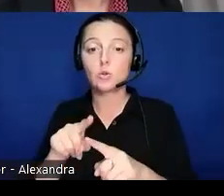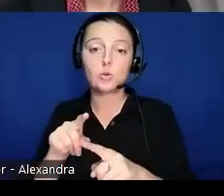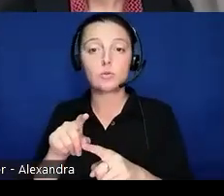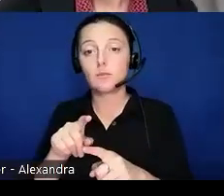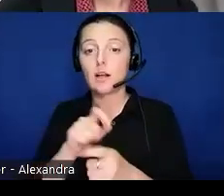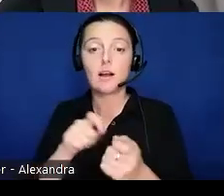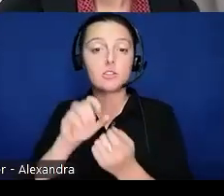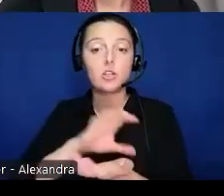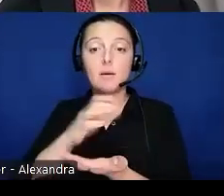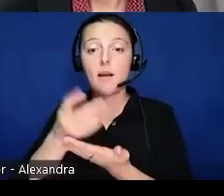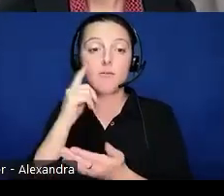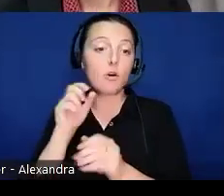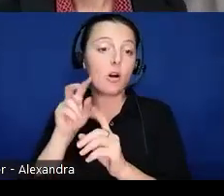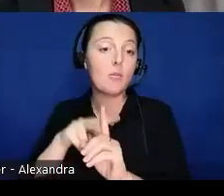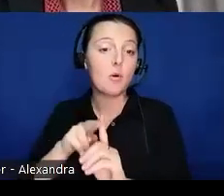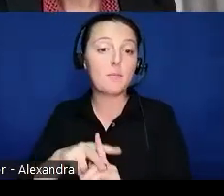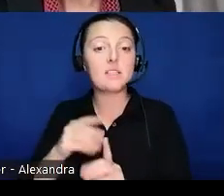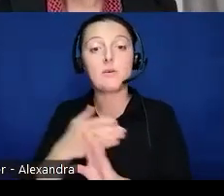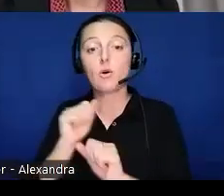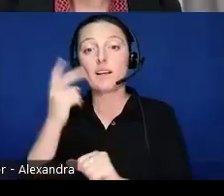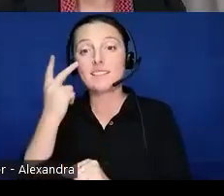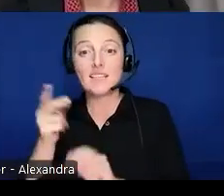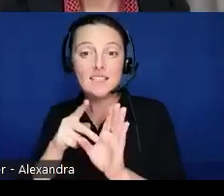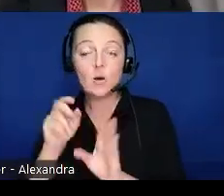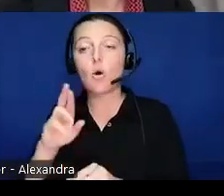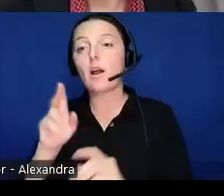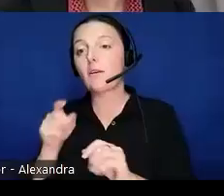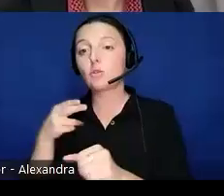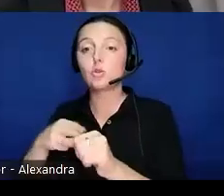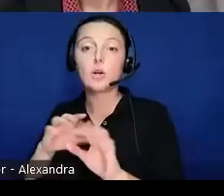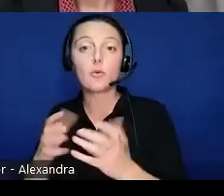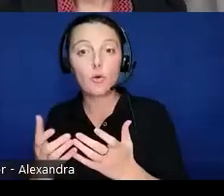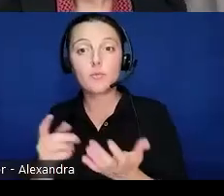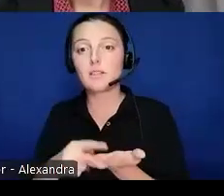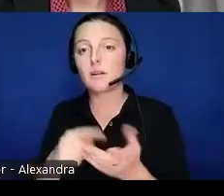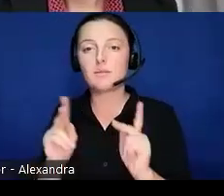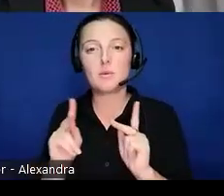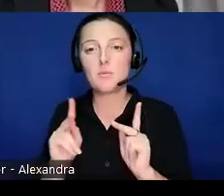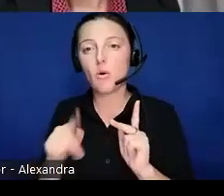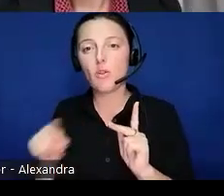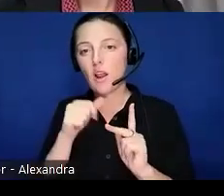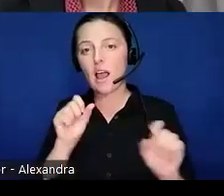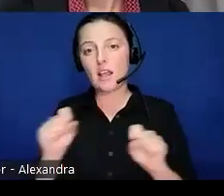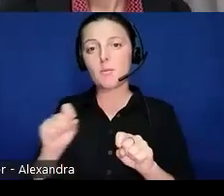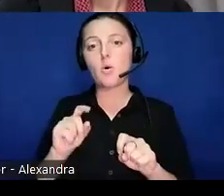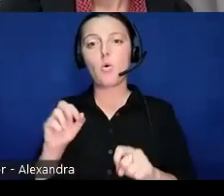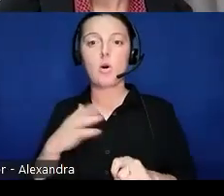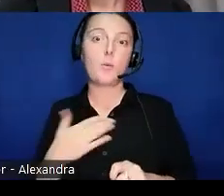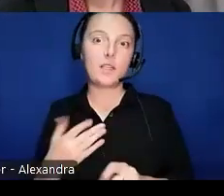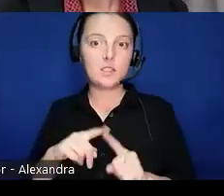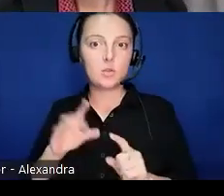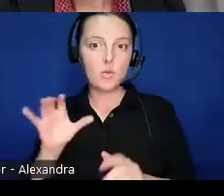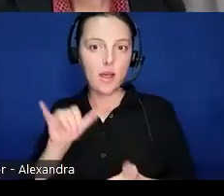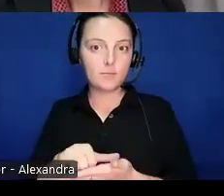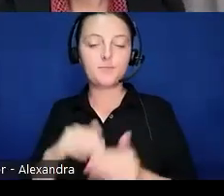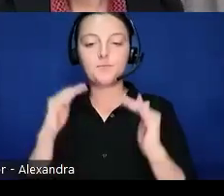psychiatrist, or you must go to groups, and people sometimes are not able or willing to do that. And then just